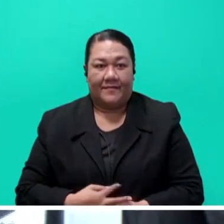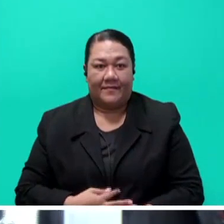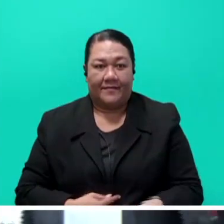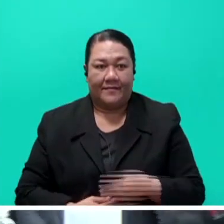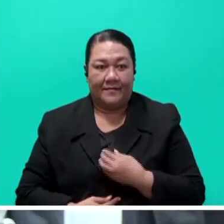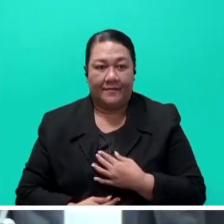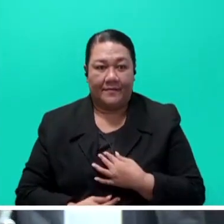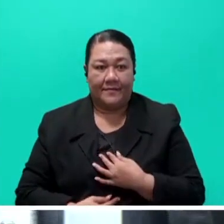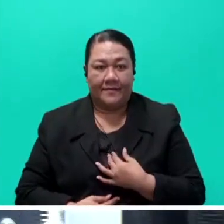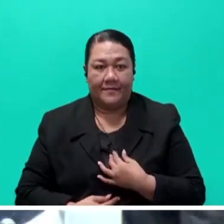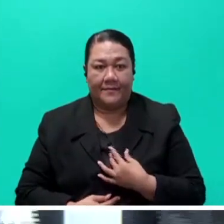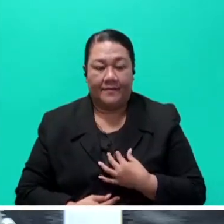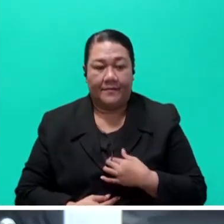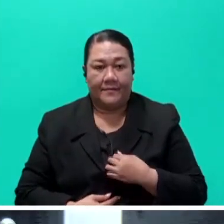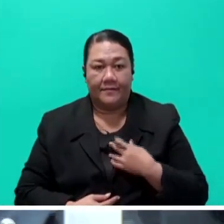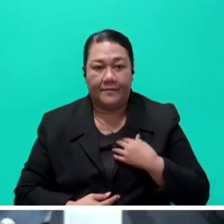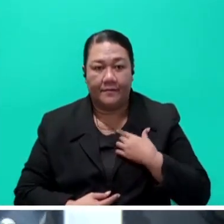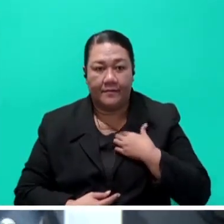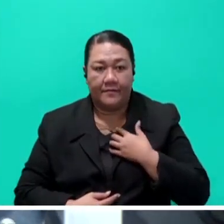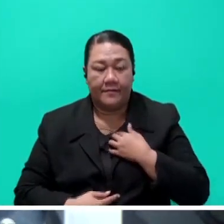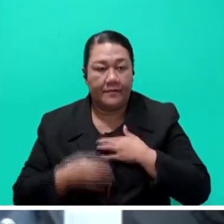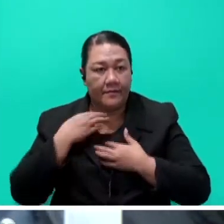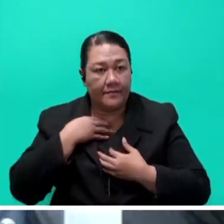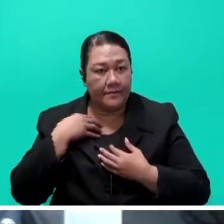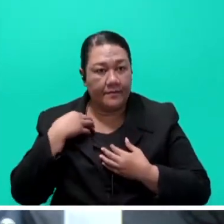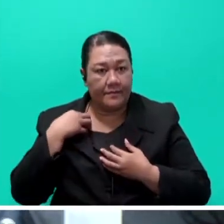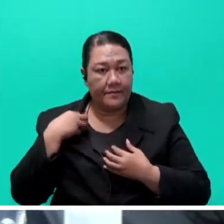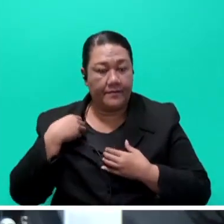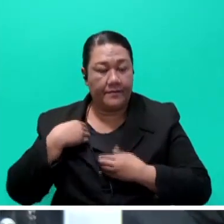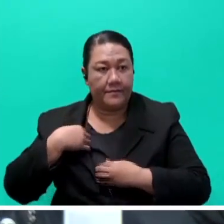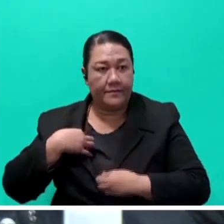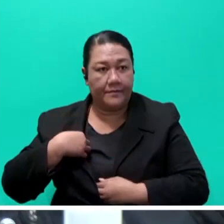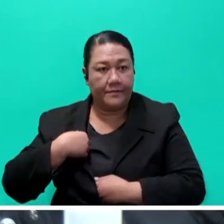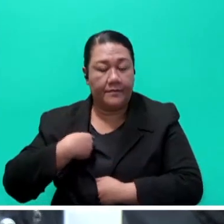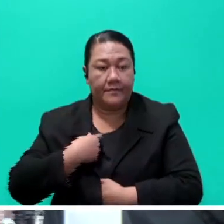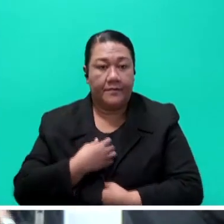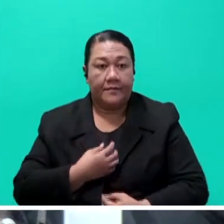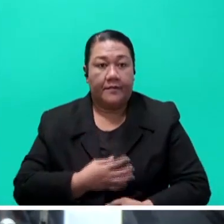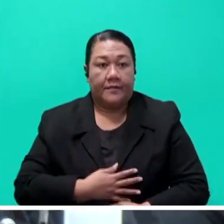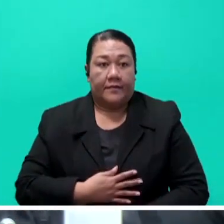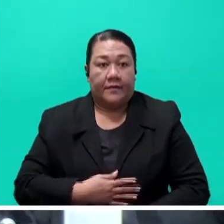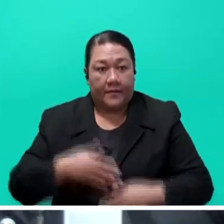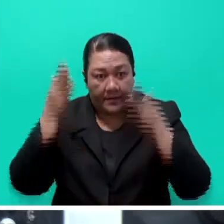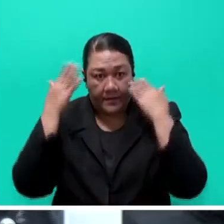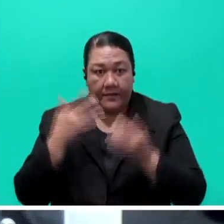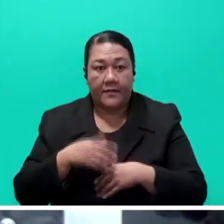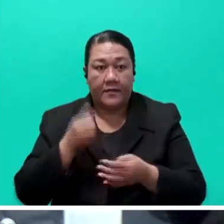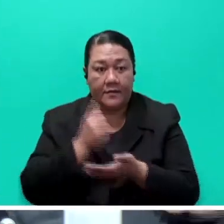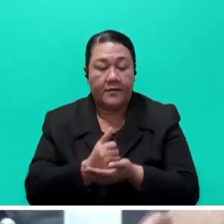Anyway, Mr. Speaker, I'm sure Honorable Bala knows the very